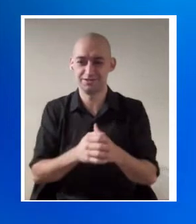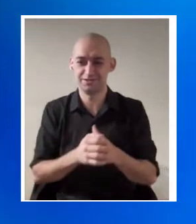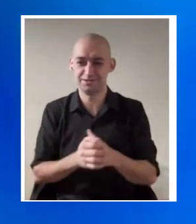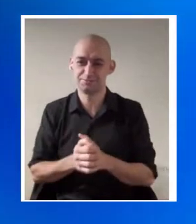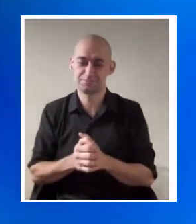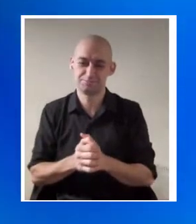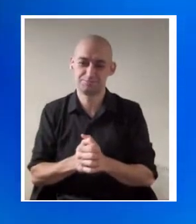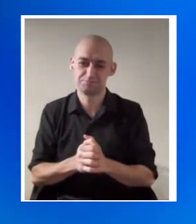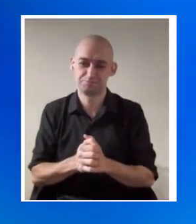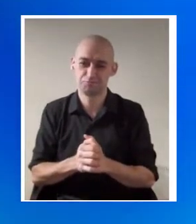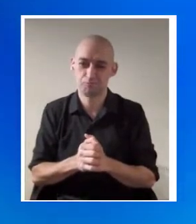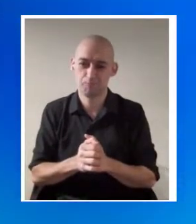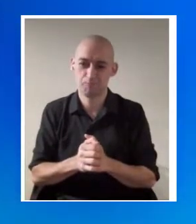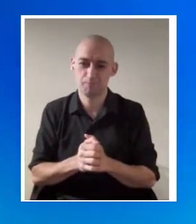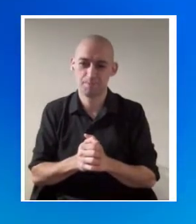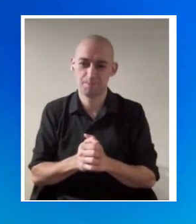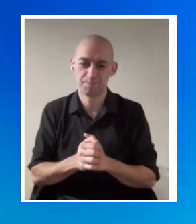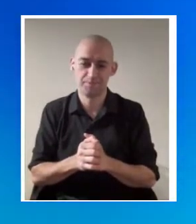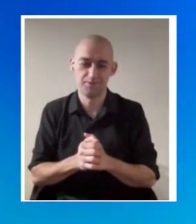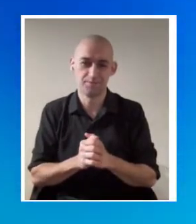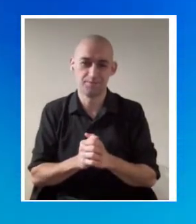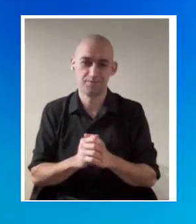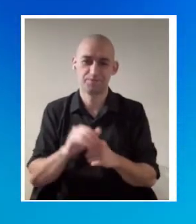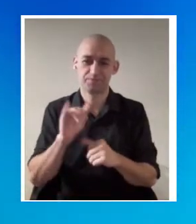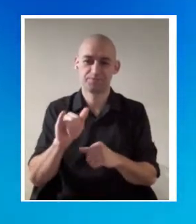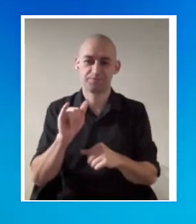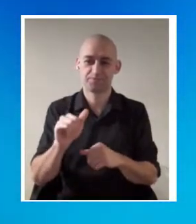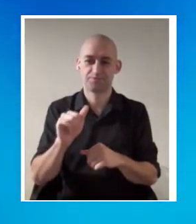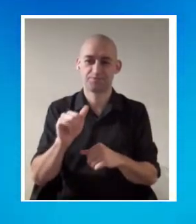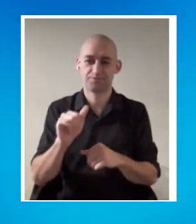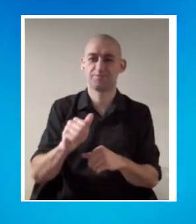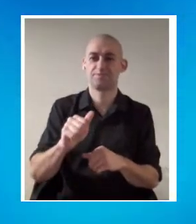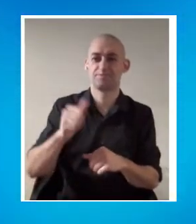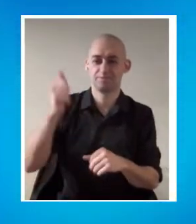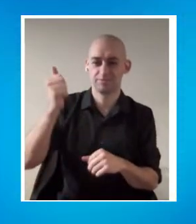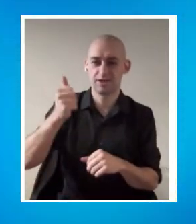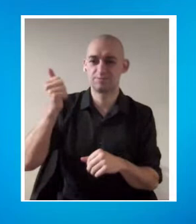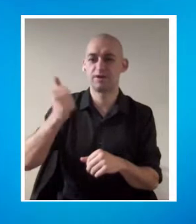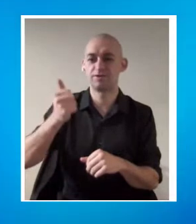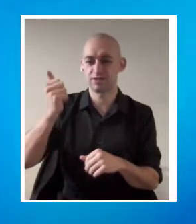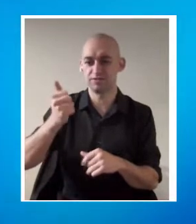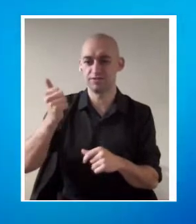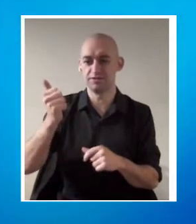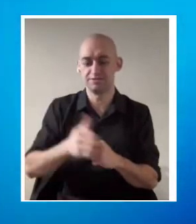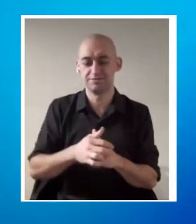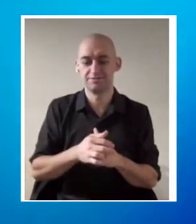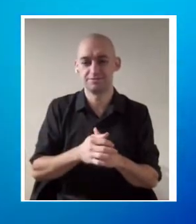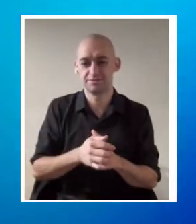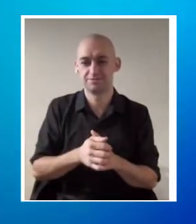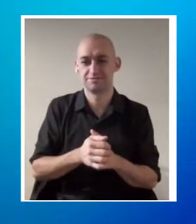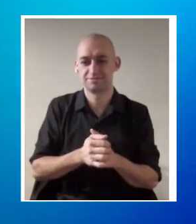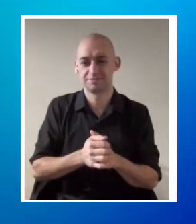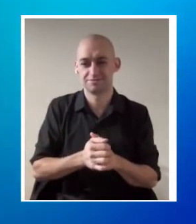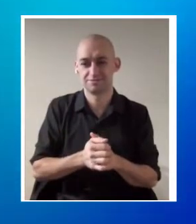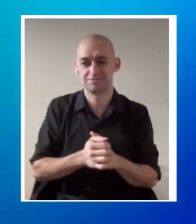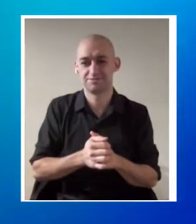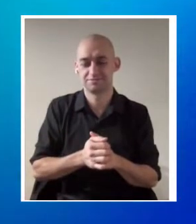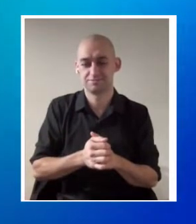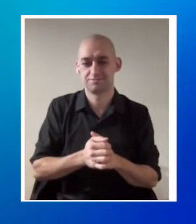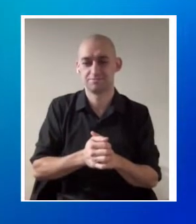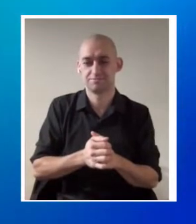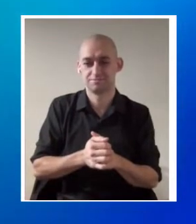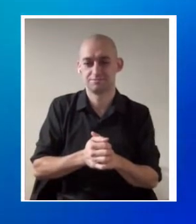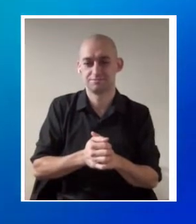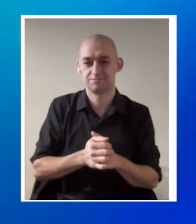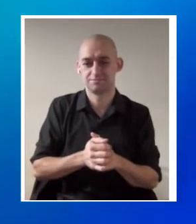HUD. We will finalize the action plan and then submit to HUD before the end of June 2024. We